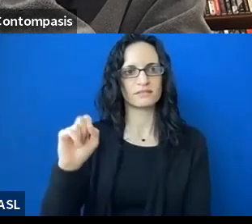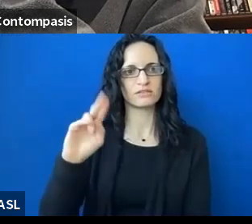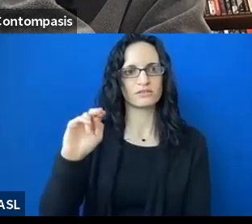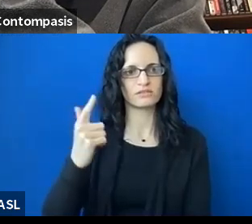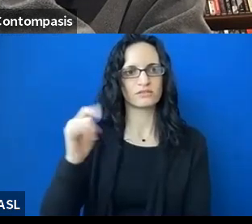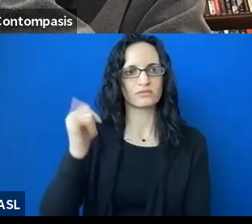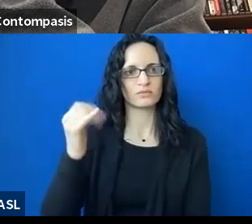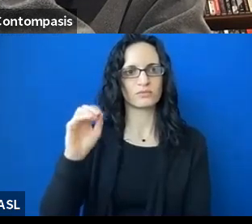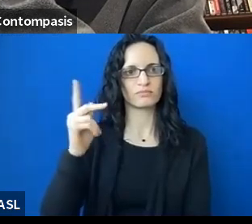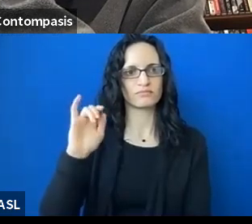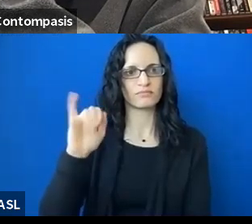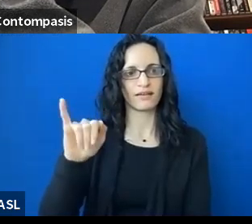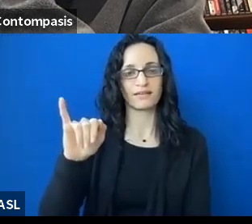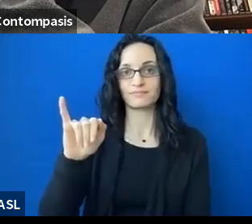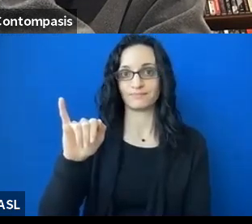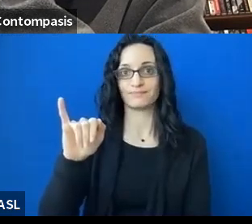and Karen Aiello.